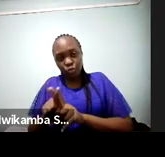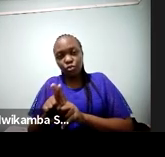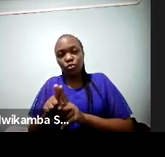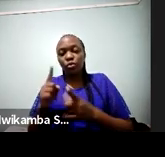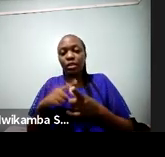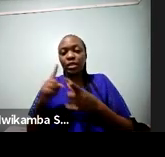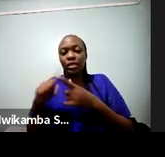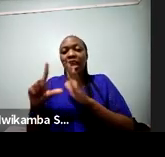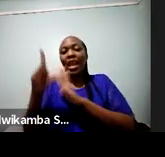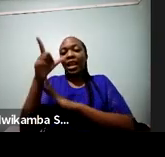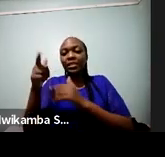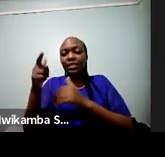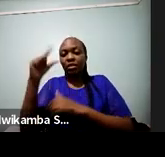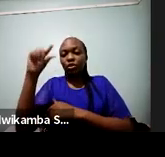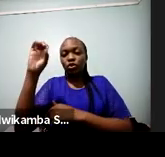question?